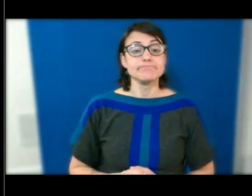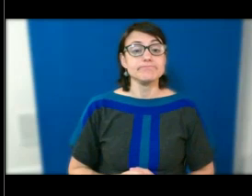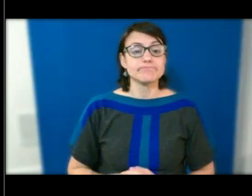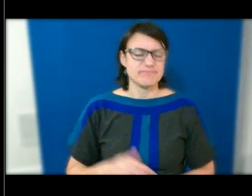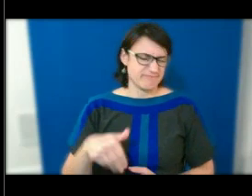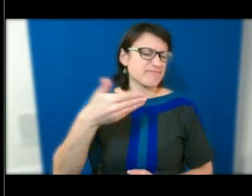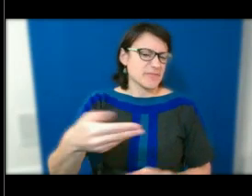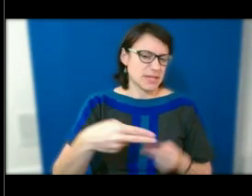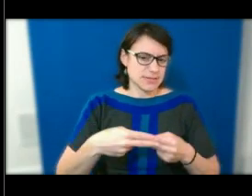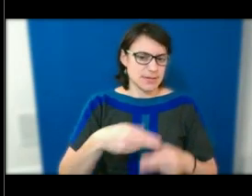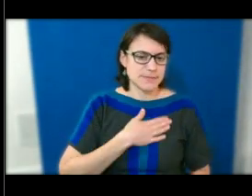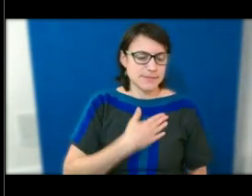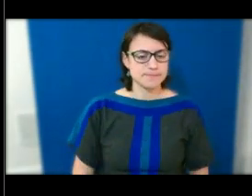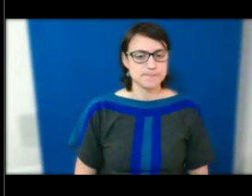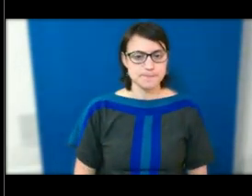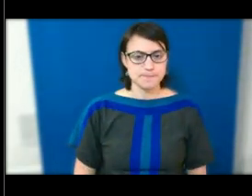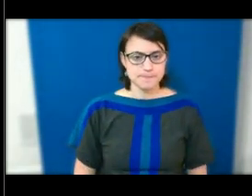please.